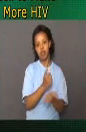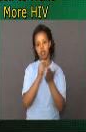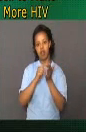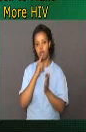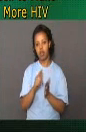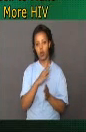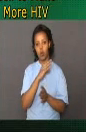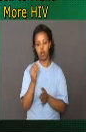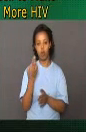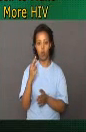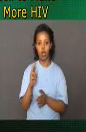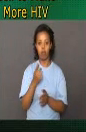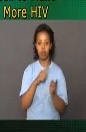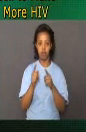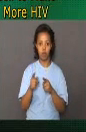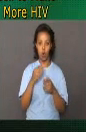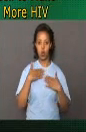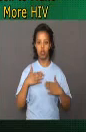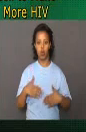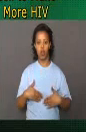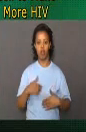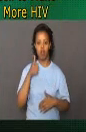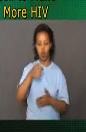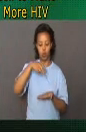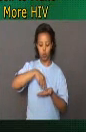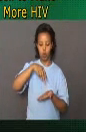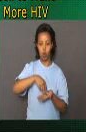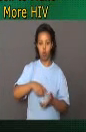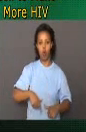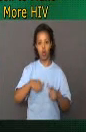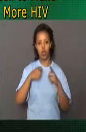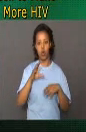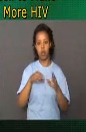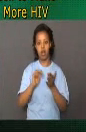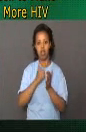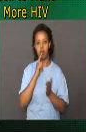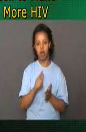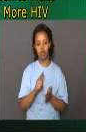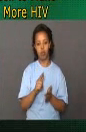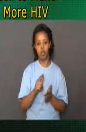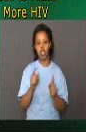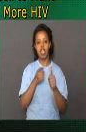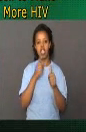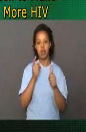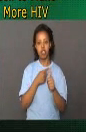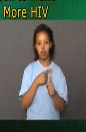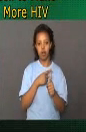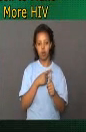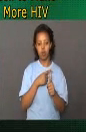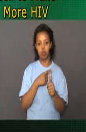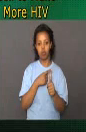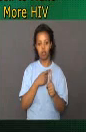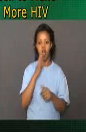its RNA into a host cell where it is reversed